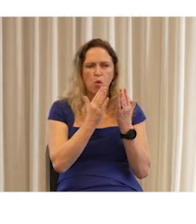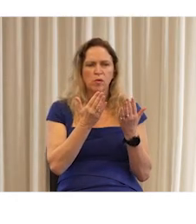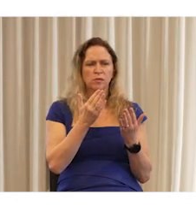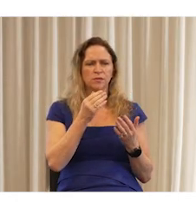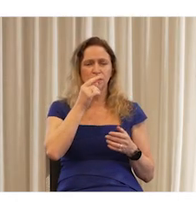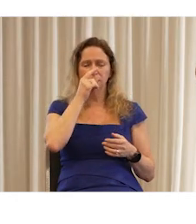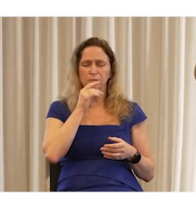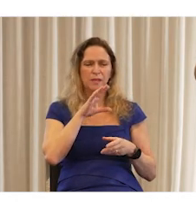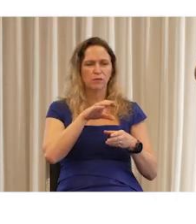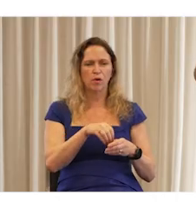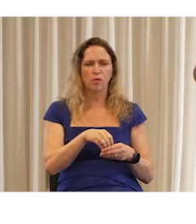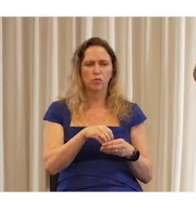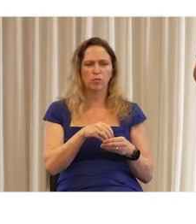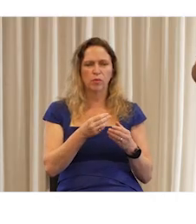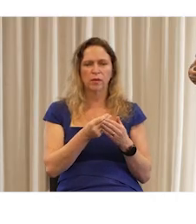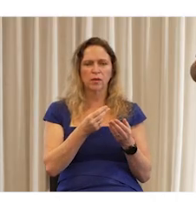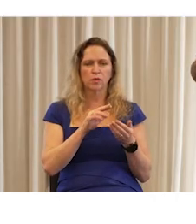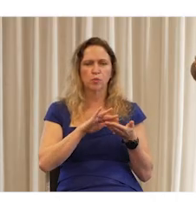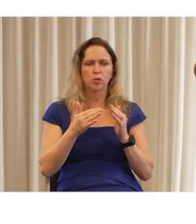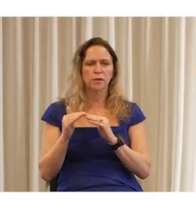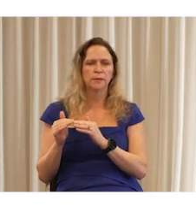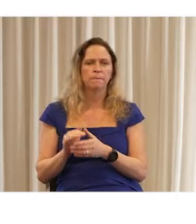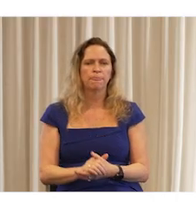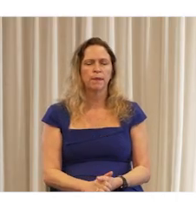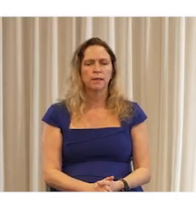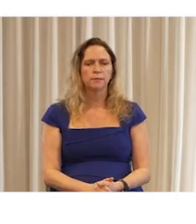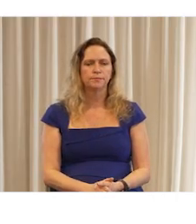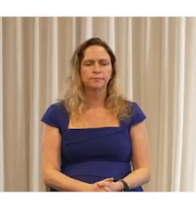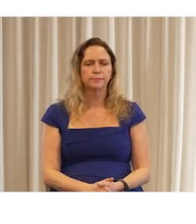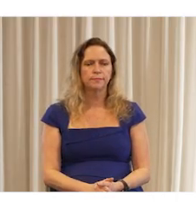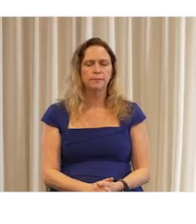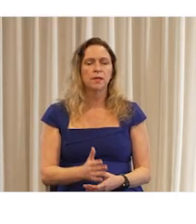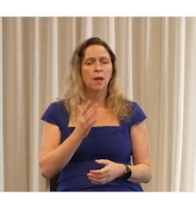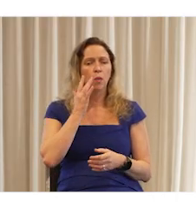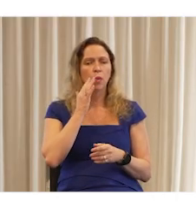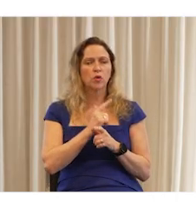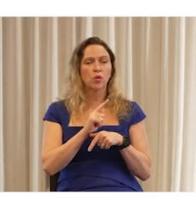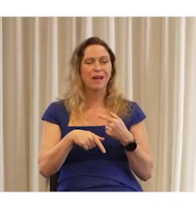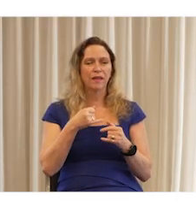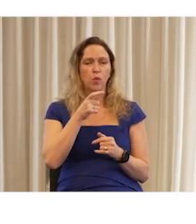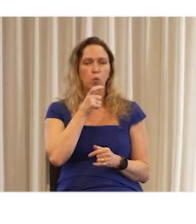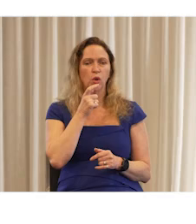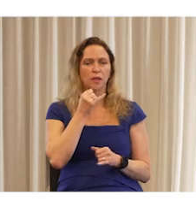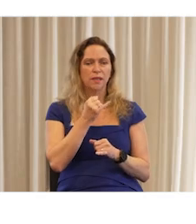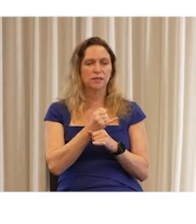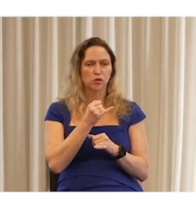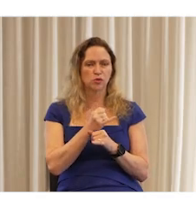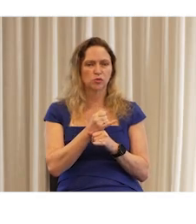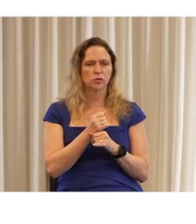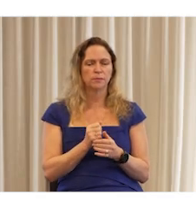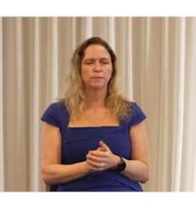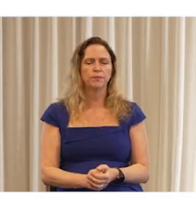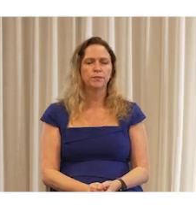And alongside that, this is what we mean by institutions. So where there might be more of a hierarchy, still really it's not to say